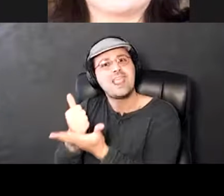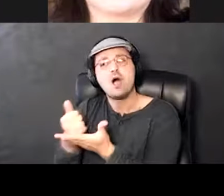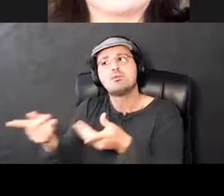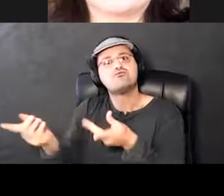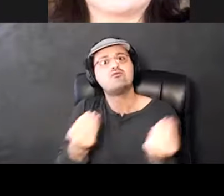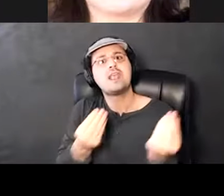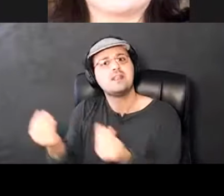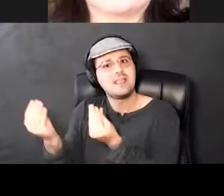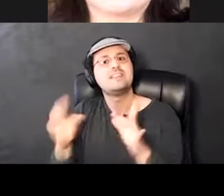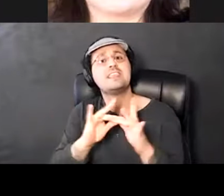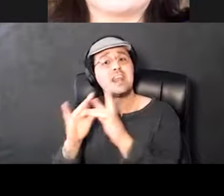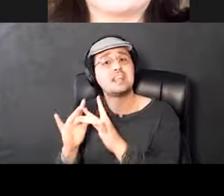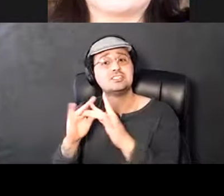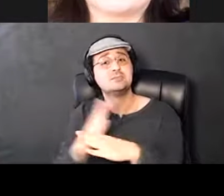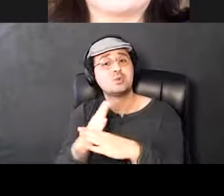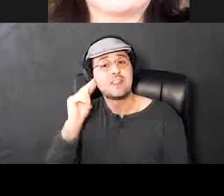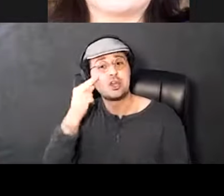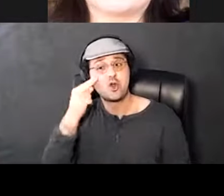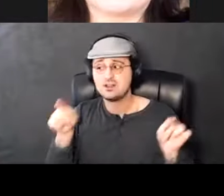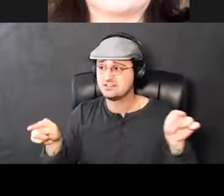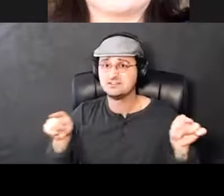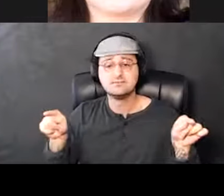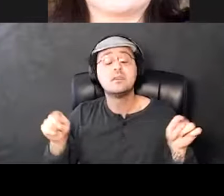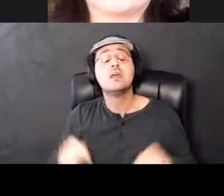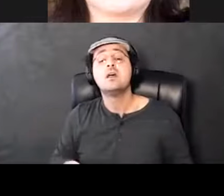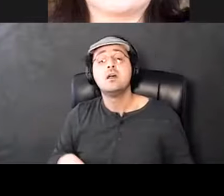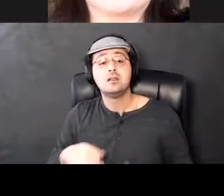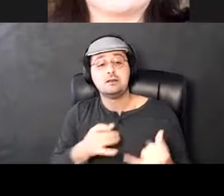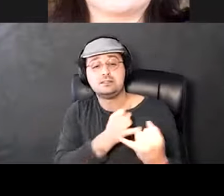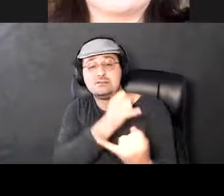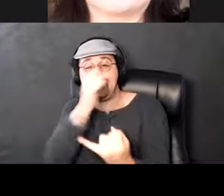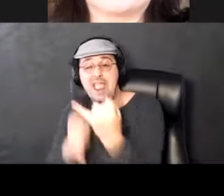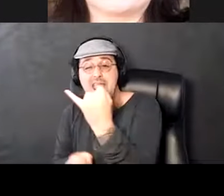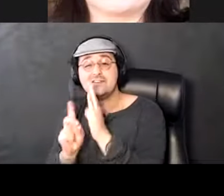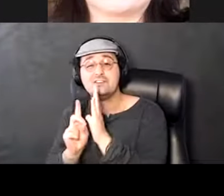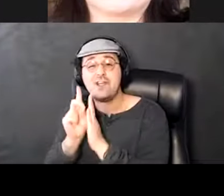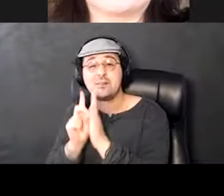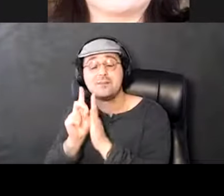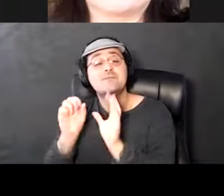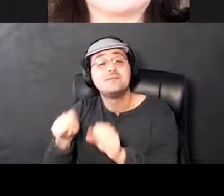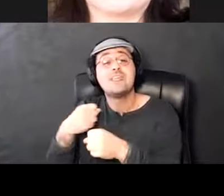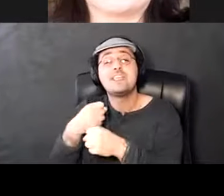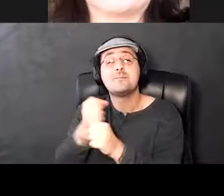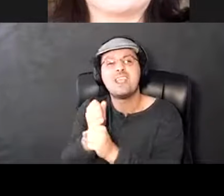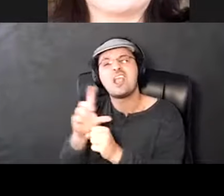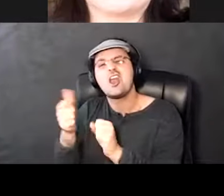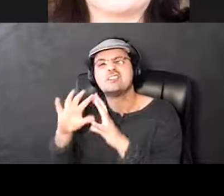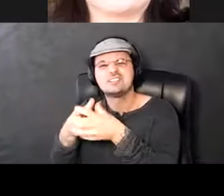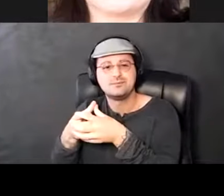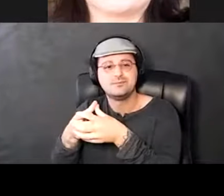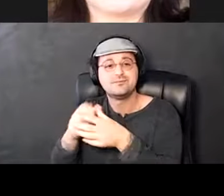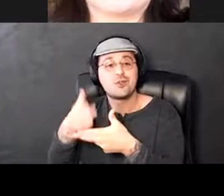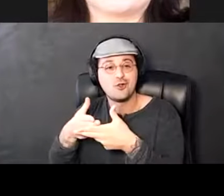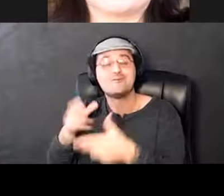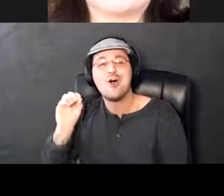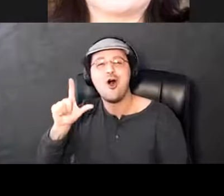neurons. And then towards the end of development, they can also make, a subset of them can make oligodendrocytes,